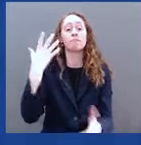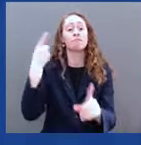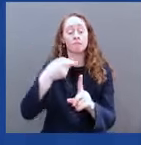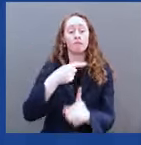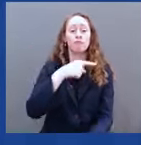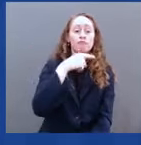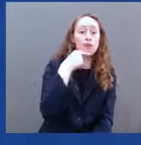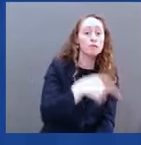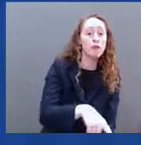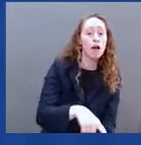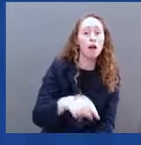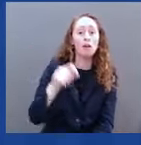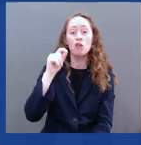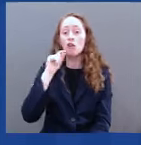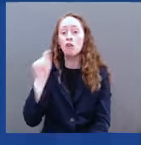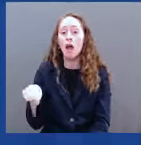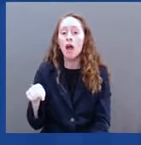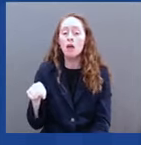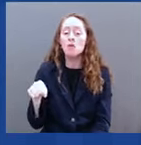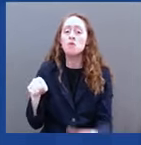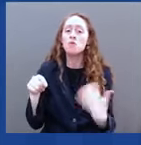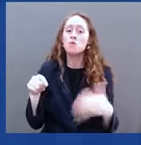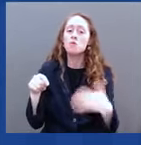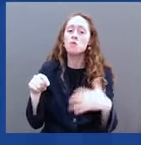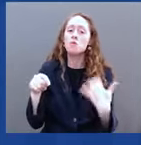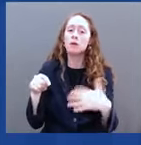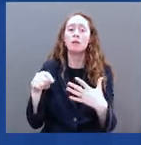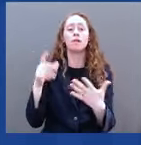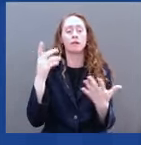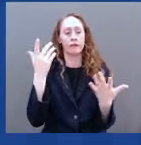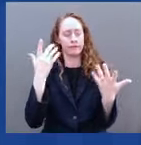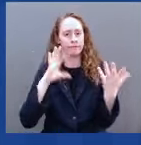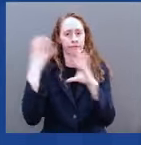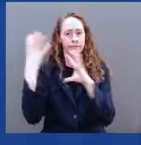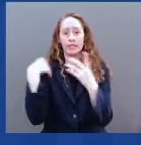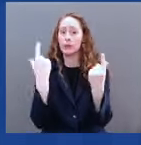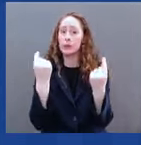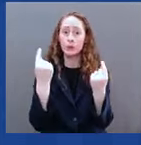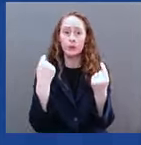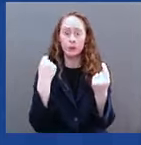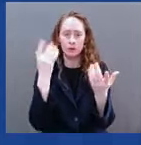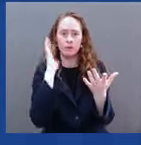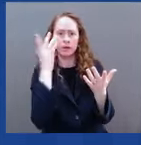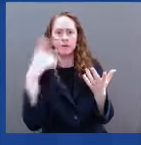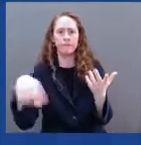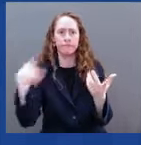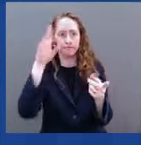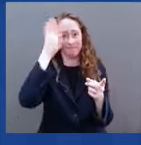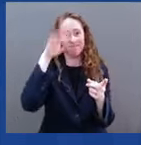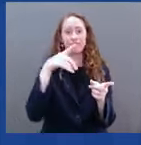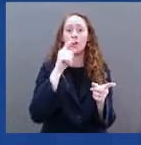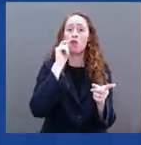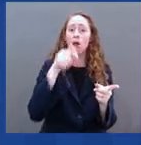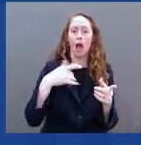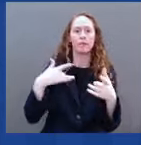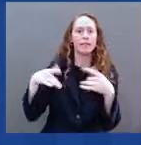for example. Just give one example. But we had a long discussion in the G7